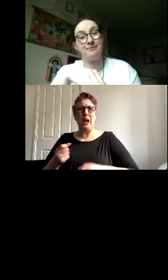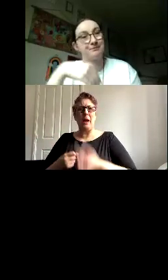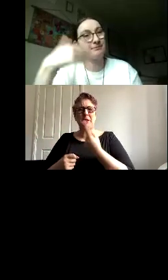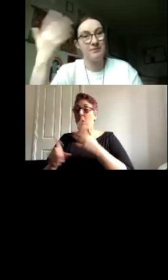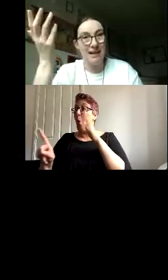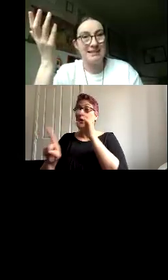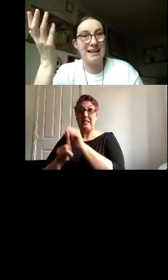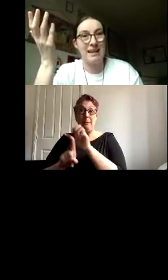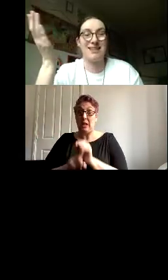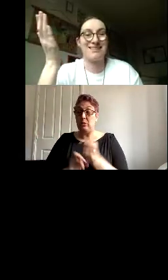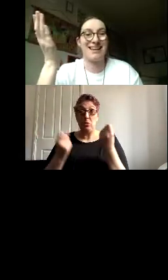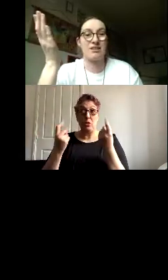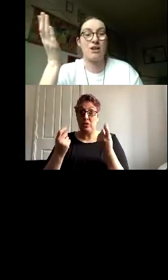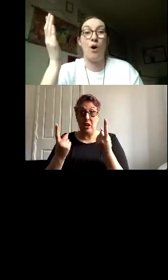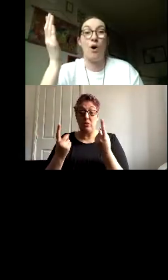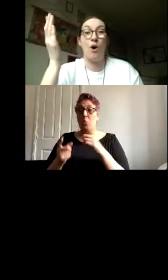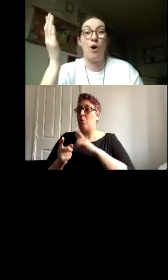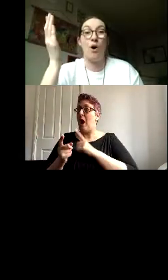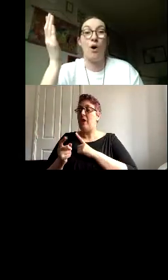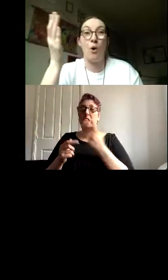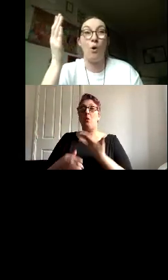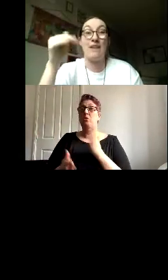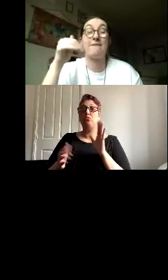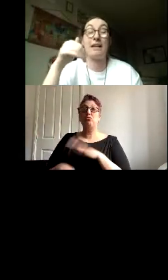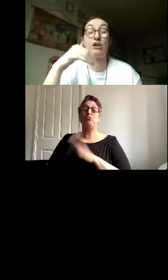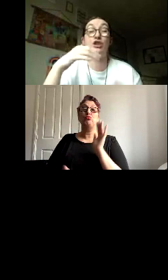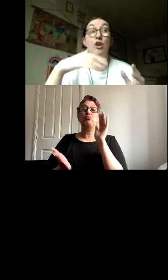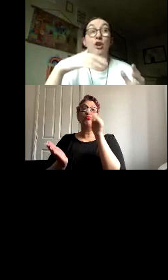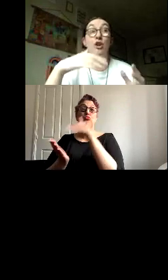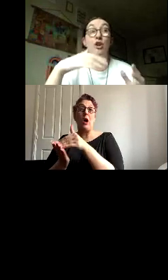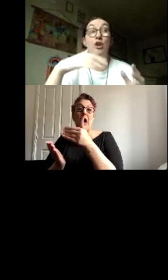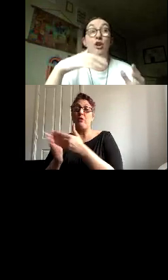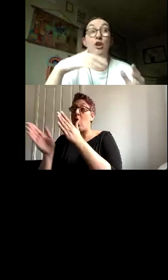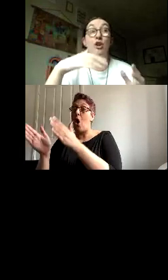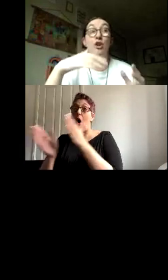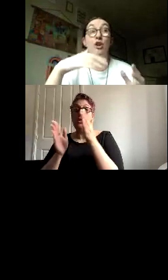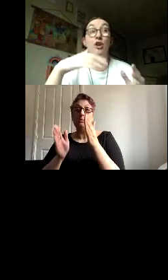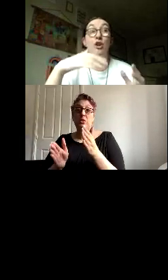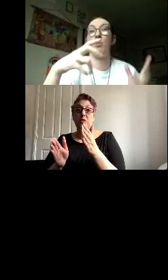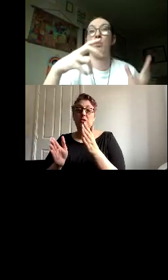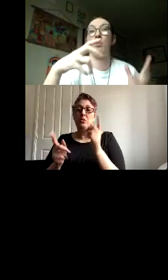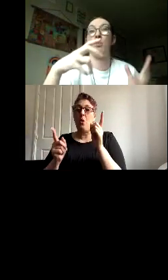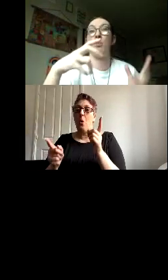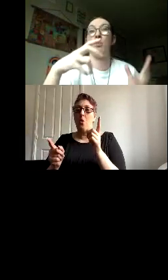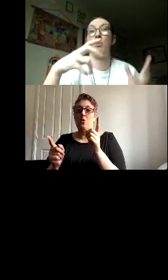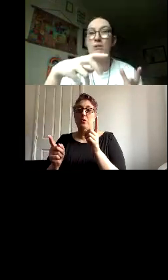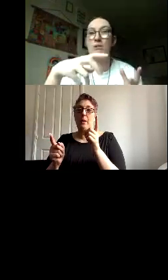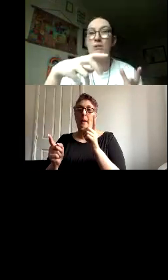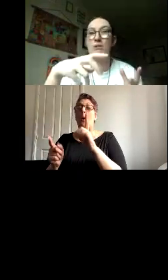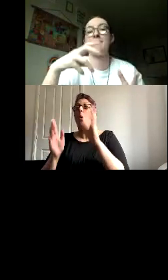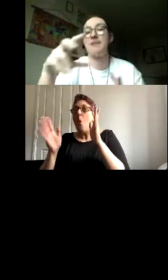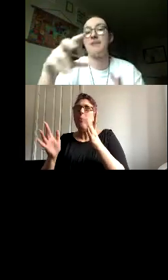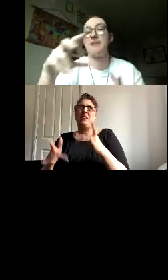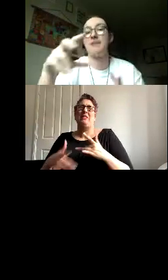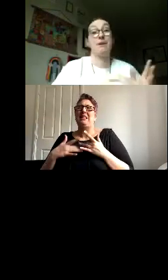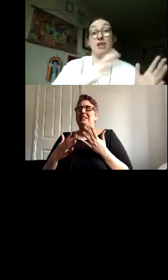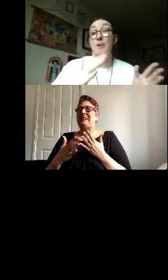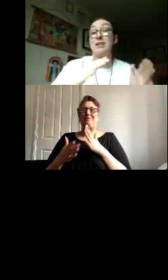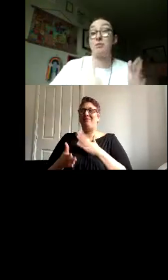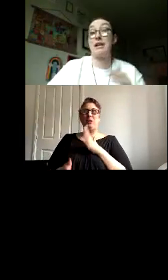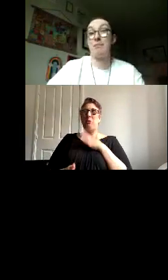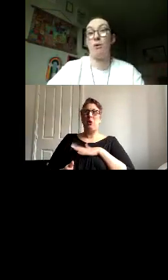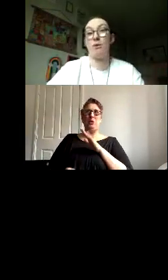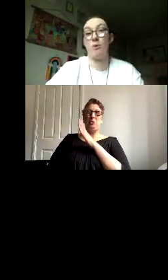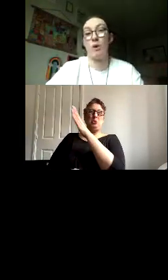to attend healthcare settings. They feel too worried because of difficult experiences. So